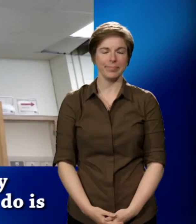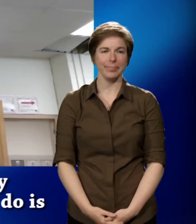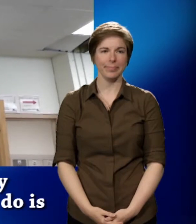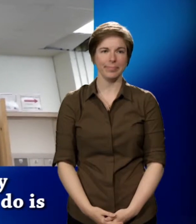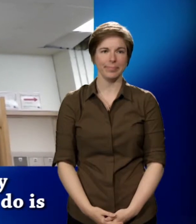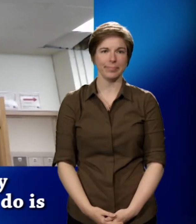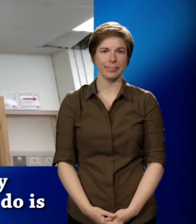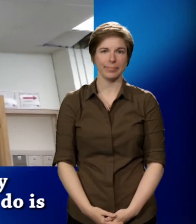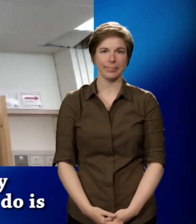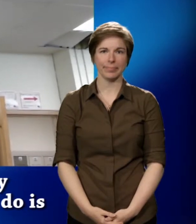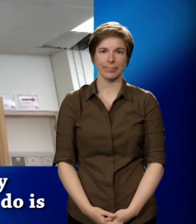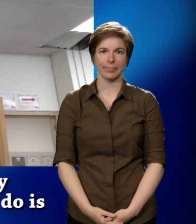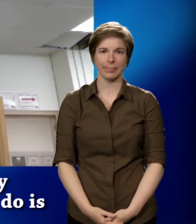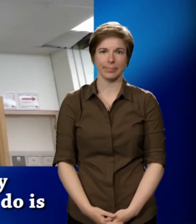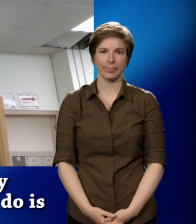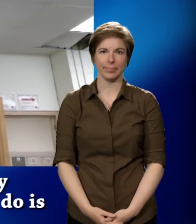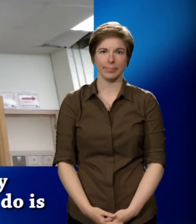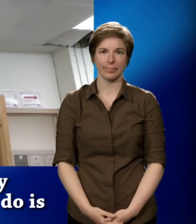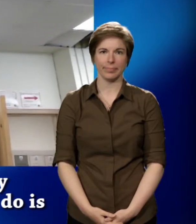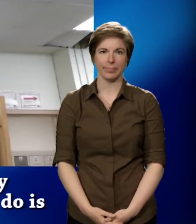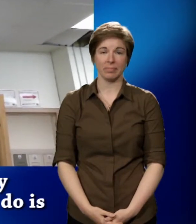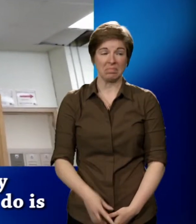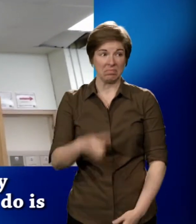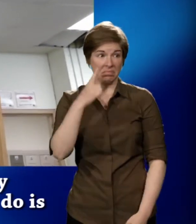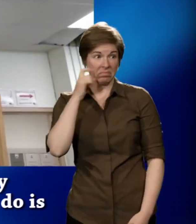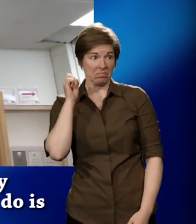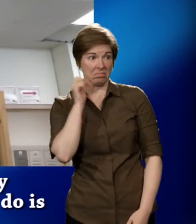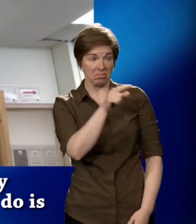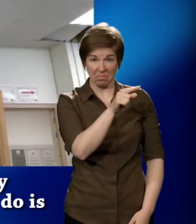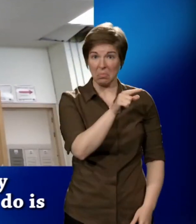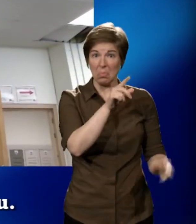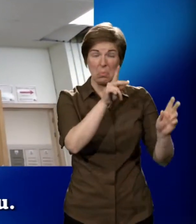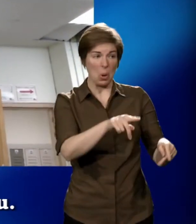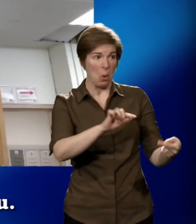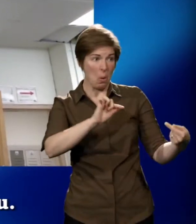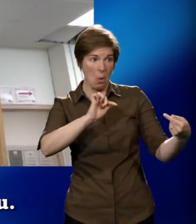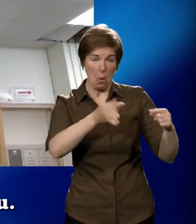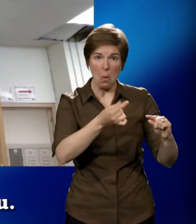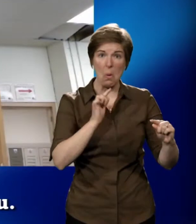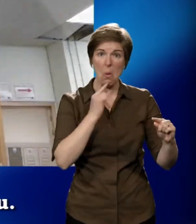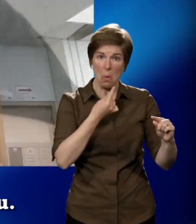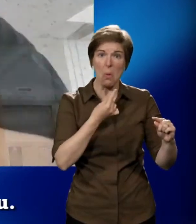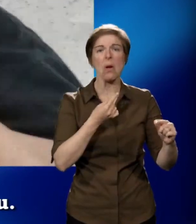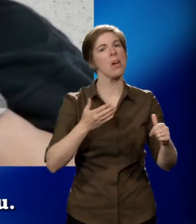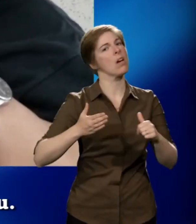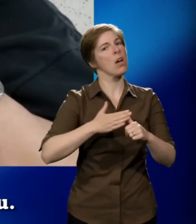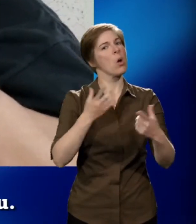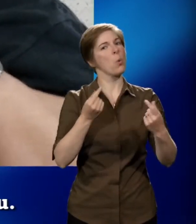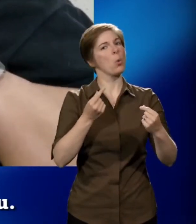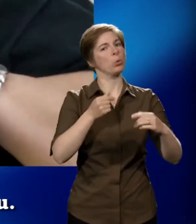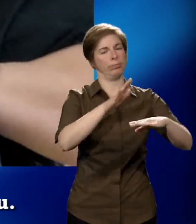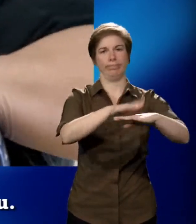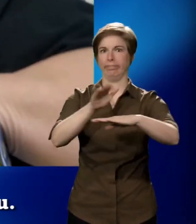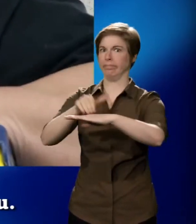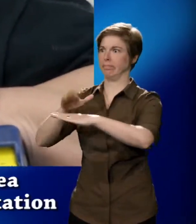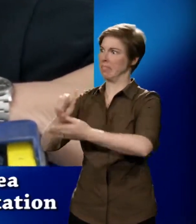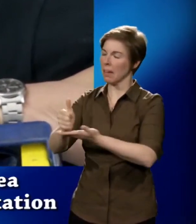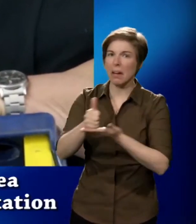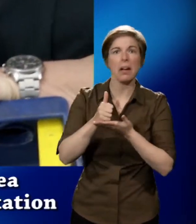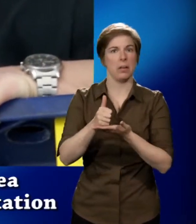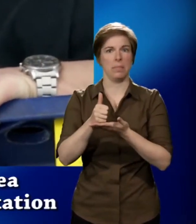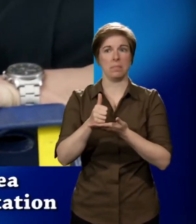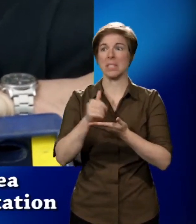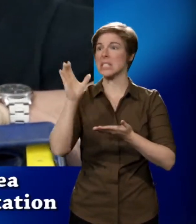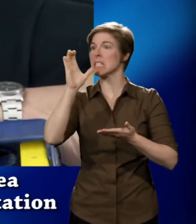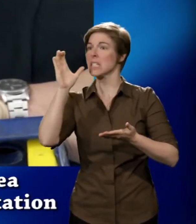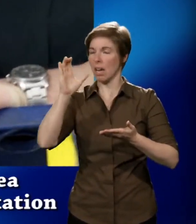If you witness a medical emergency on campus, the first thing you should do is call for help. Get others to come and assist you. If